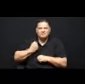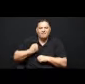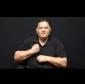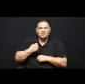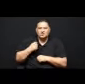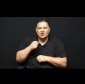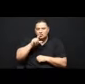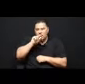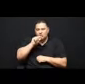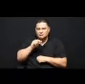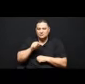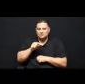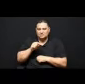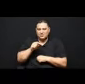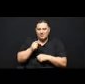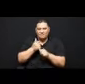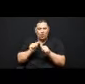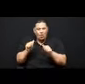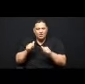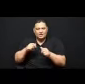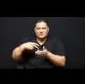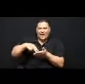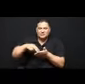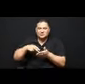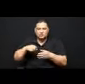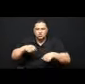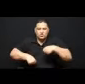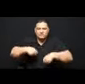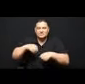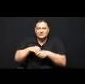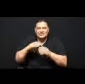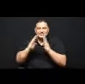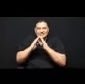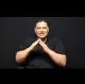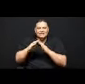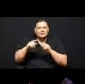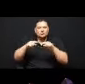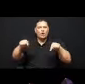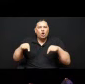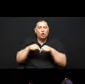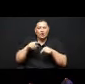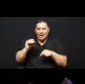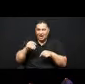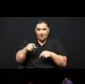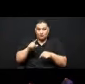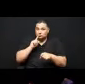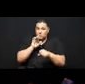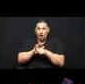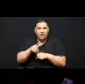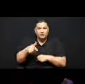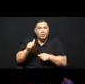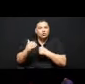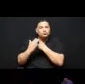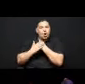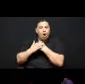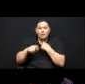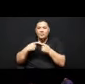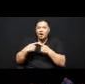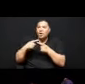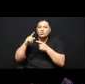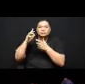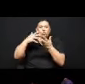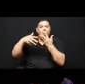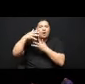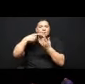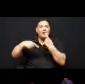city square, and I swear, tried to warn me of the storm to come. Just a suitcase